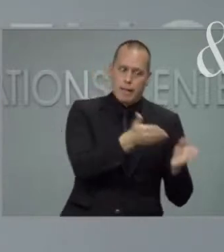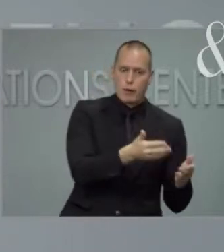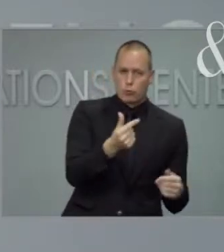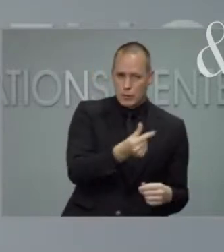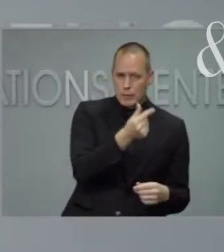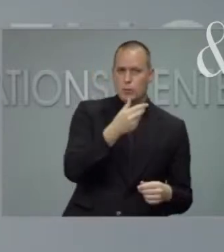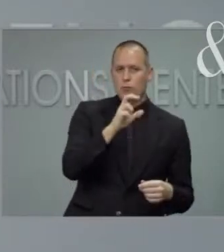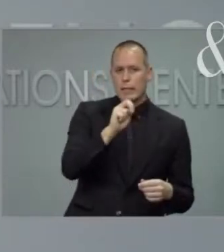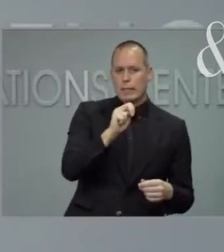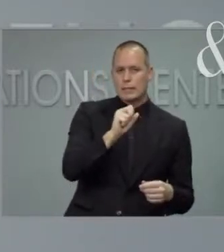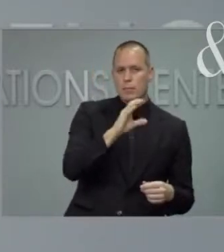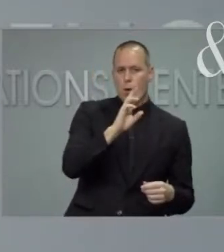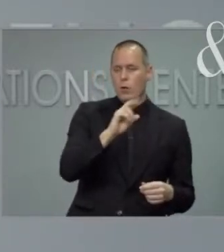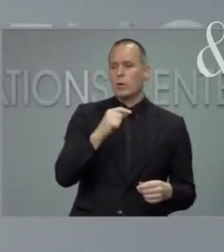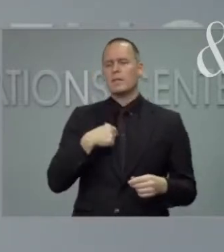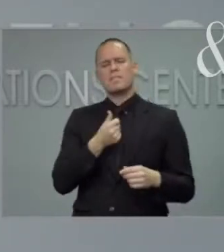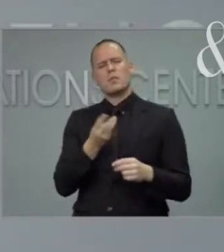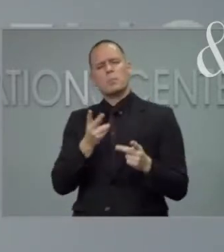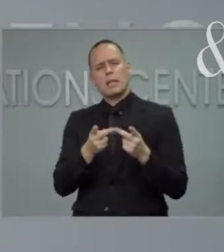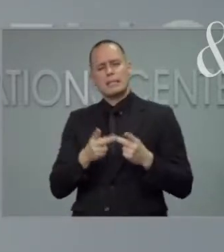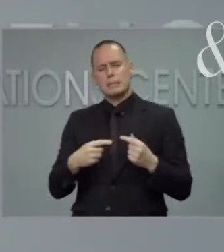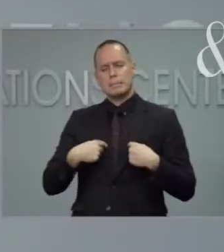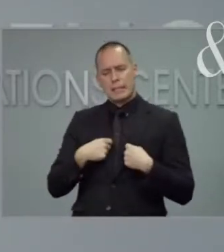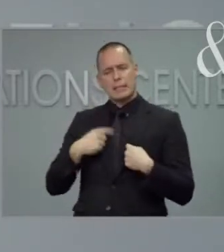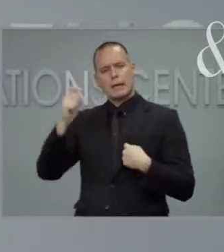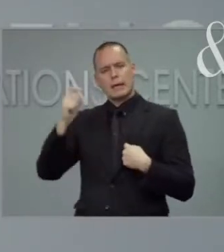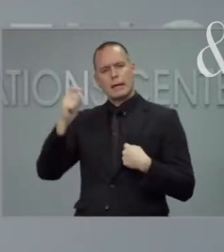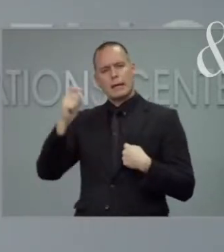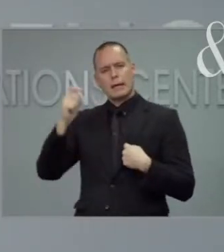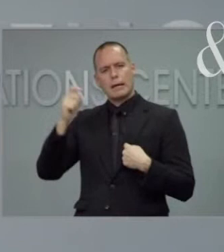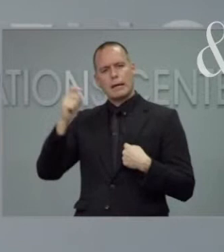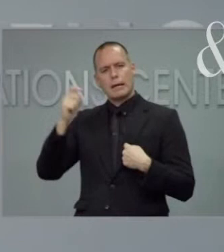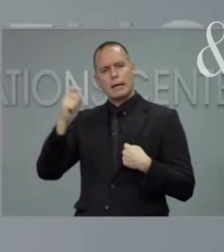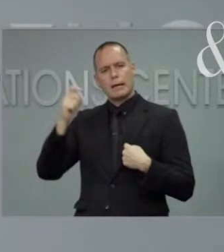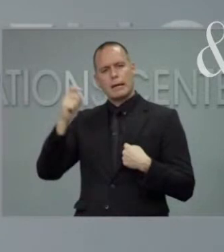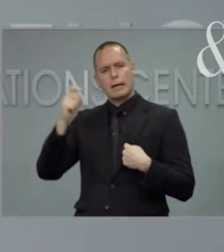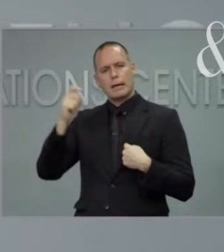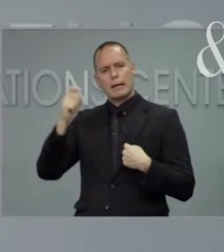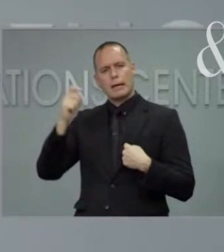visited. But we know we need to get hypermobile, and we do have a lot